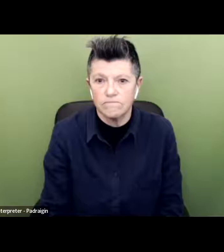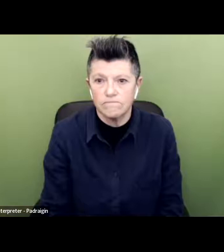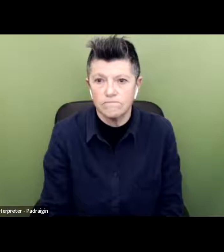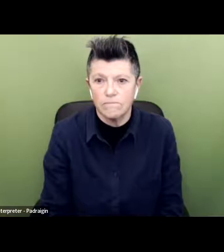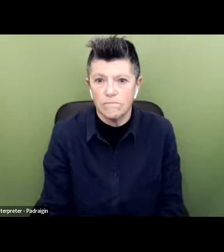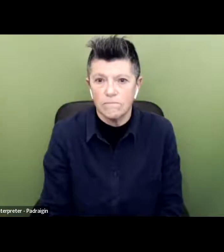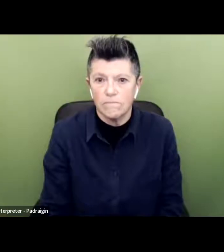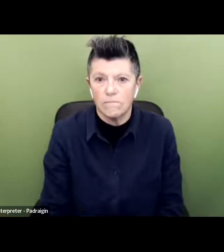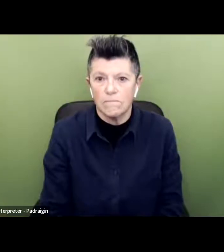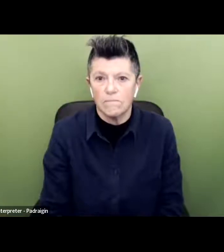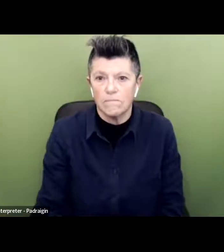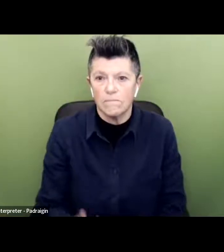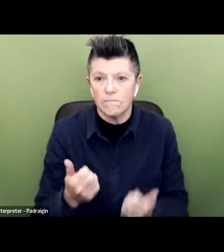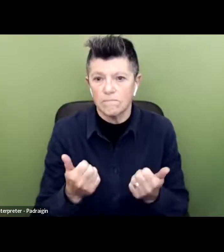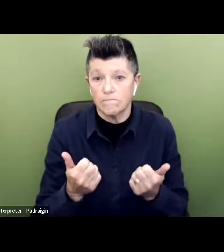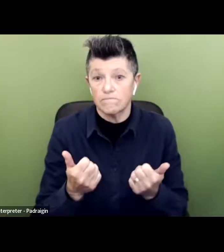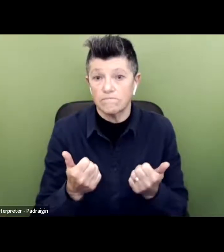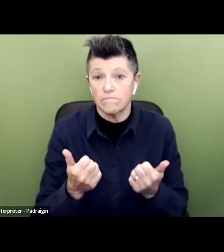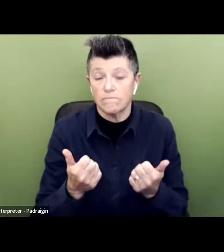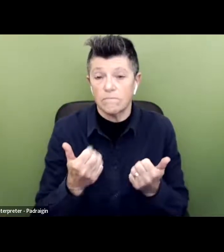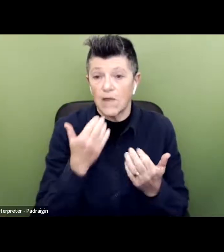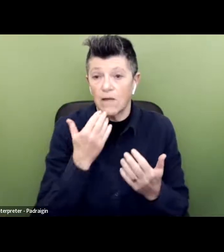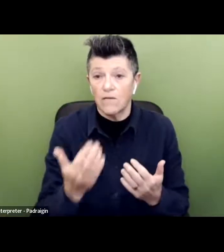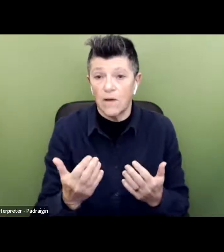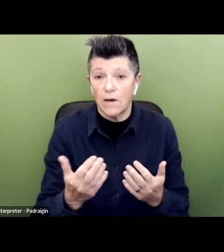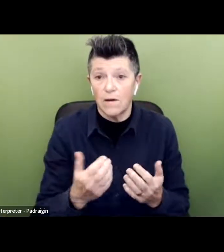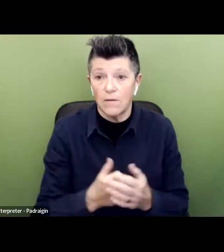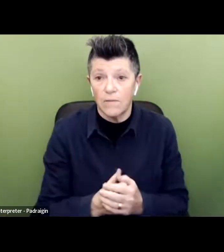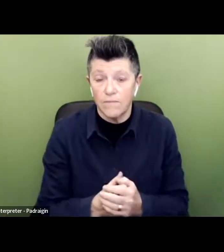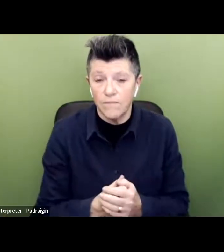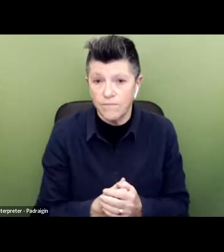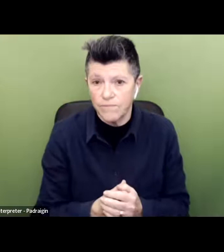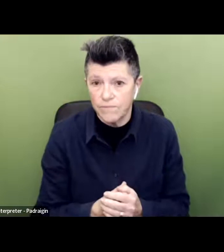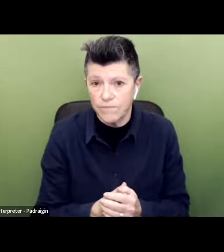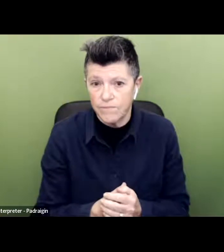Okay, thank you. I'm entirely sure who goes first.